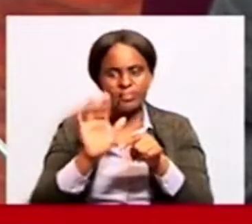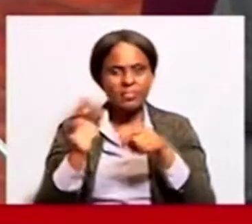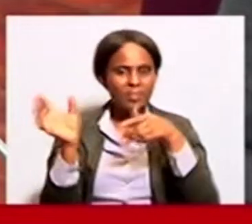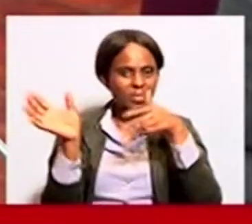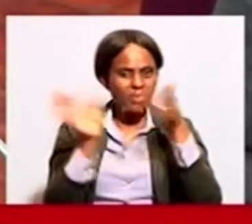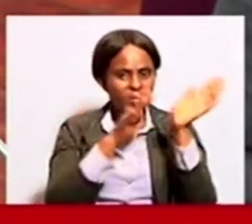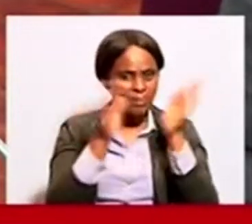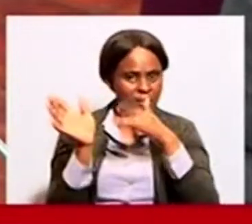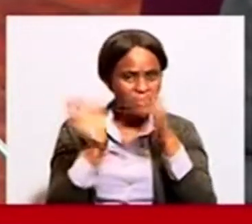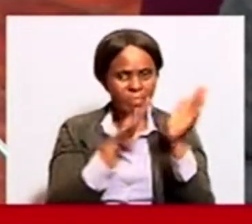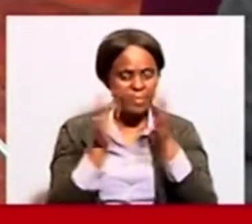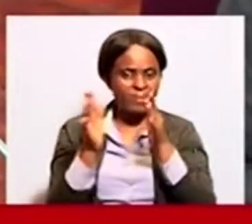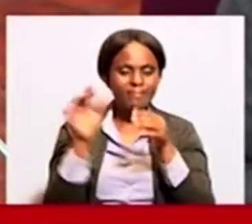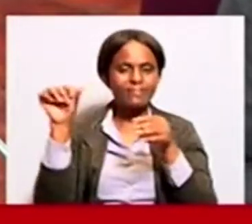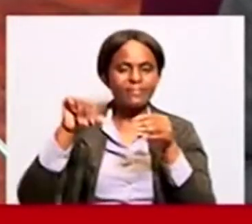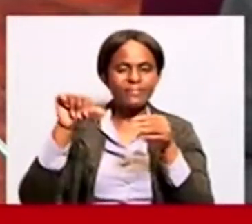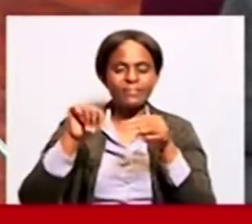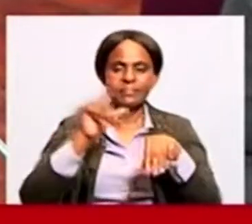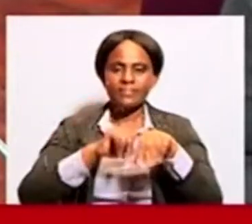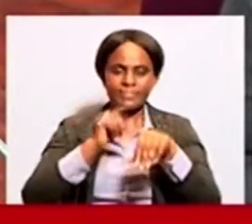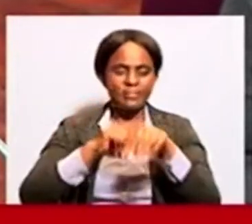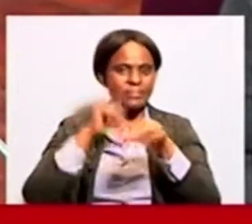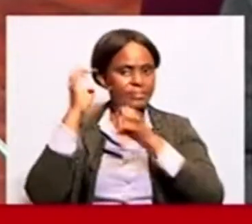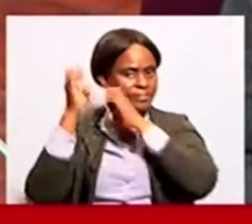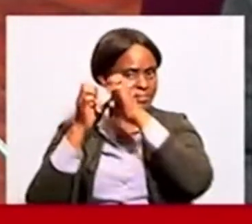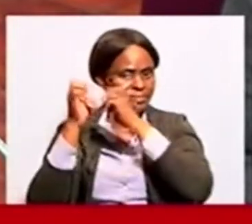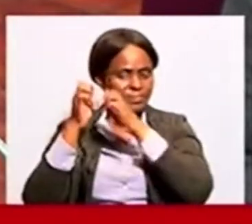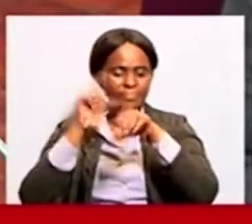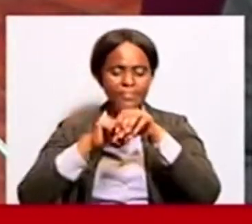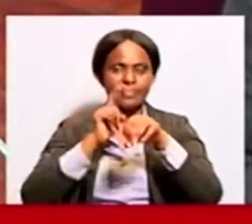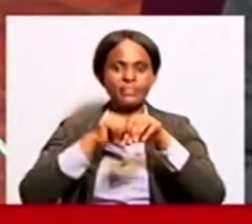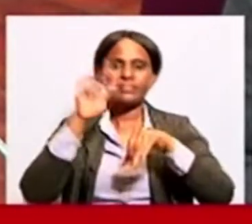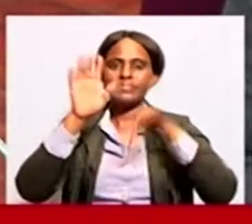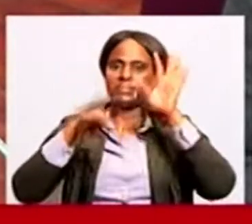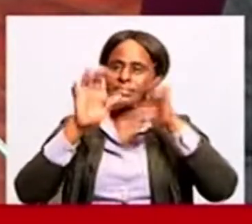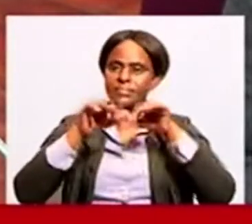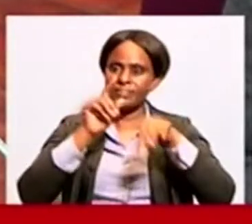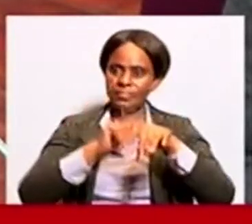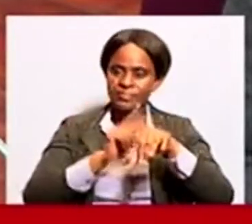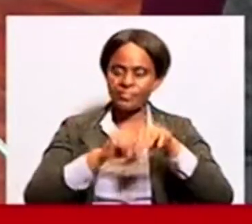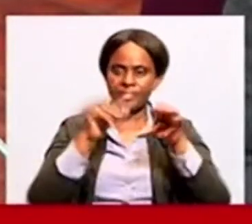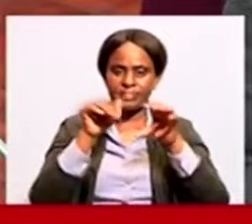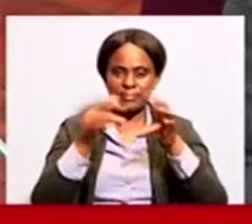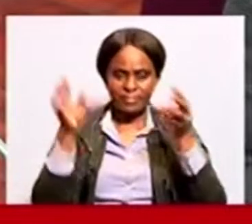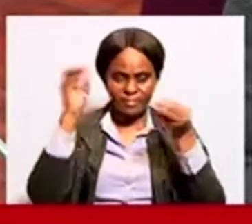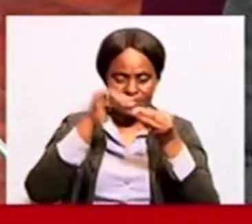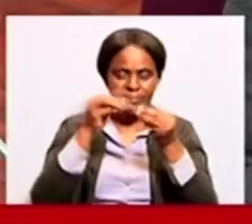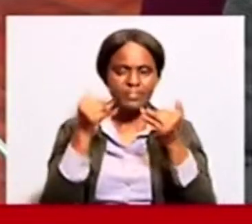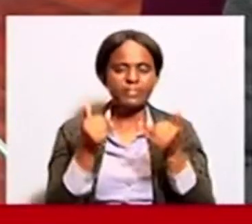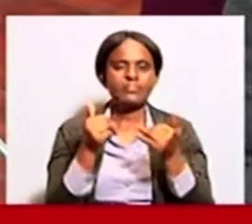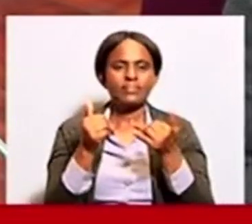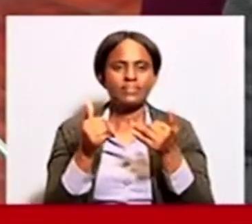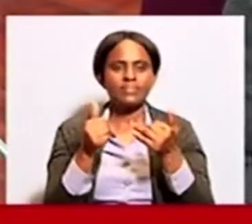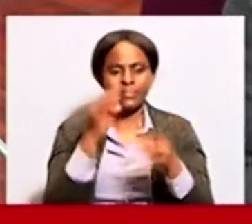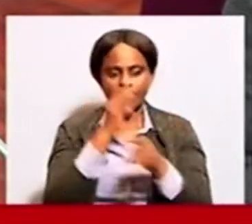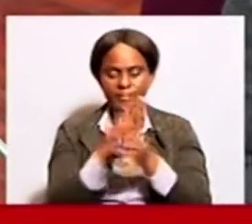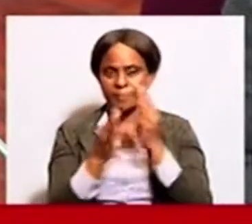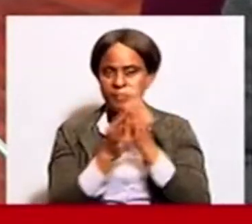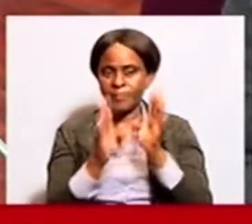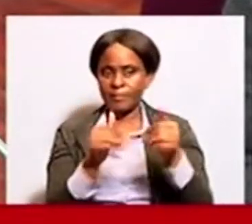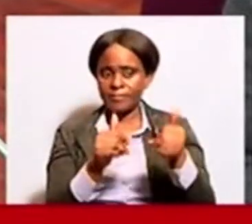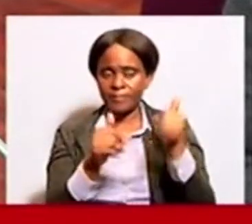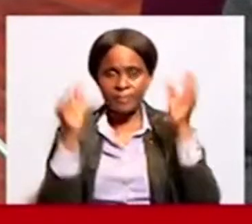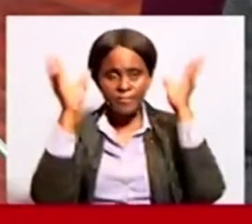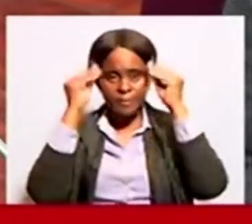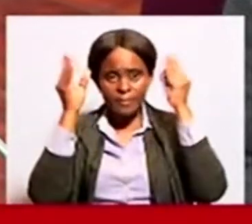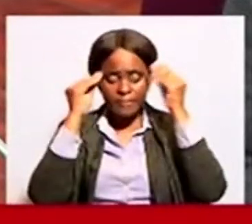weather condition experienced at the time, being in the rain season. In addition, the contractor